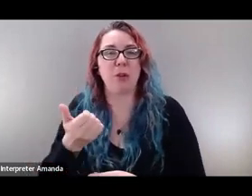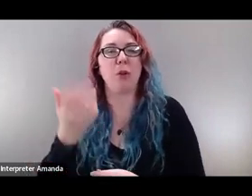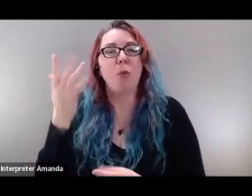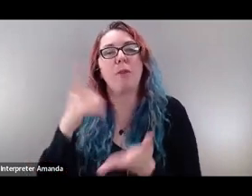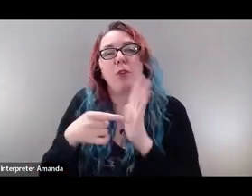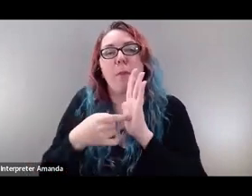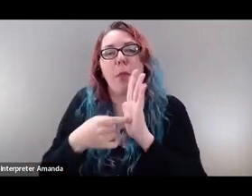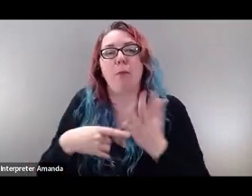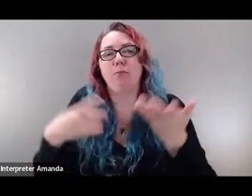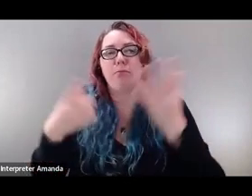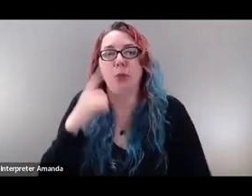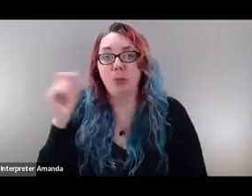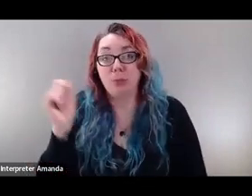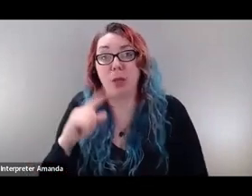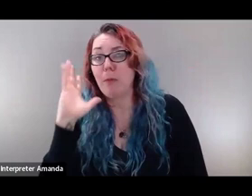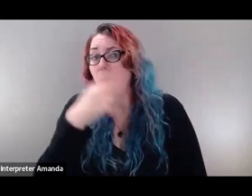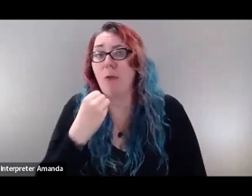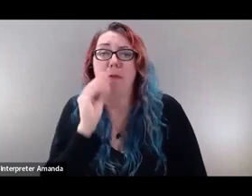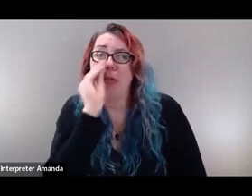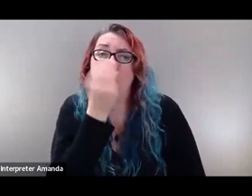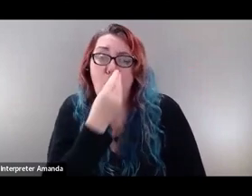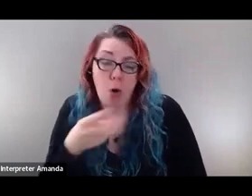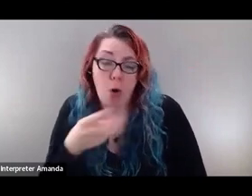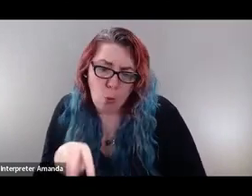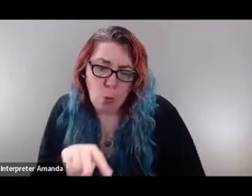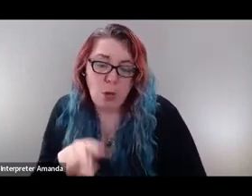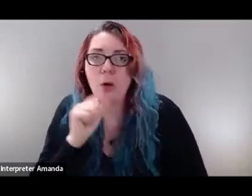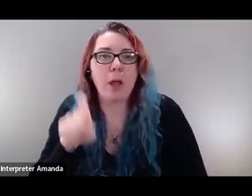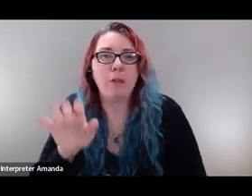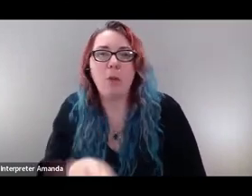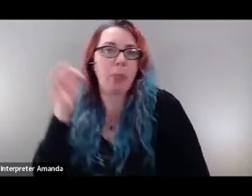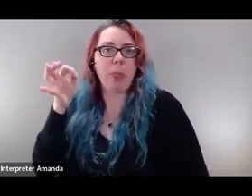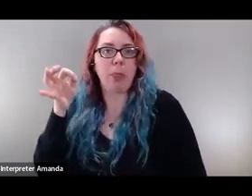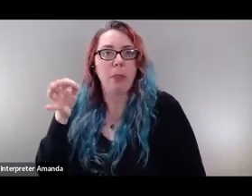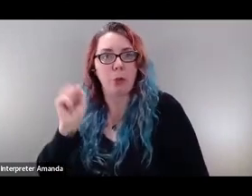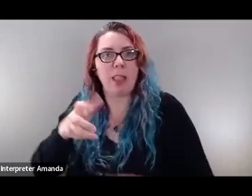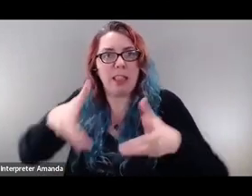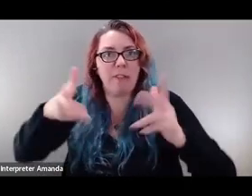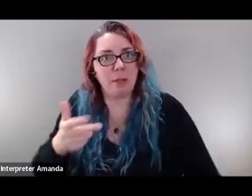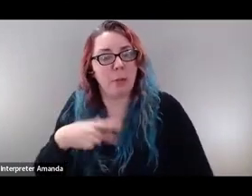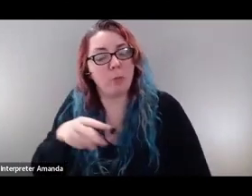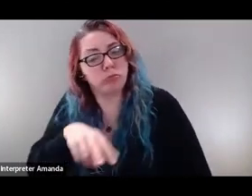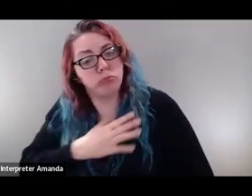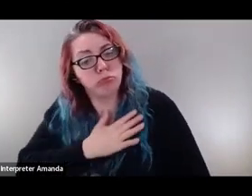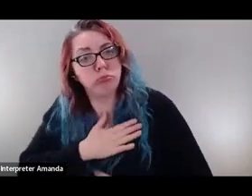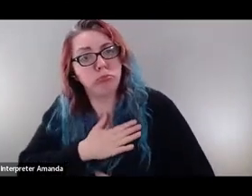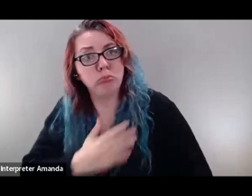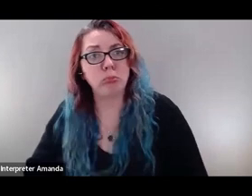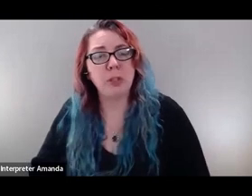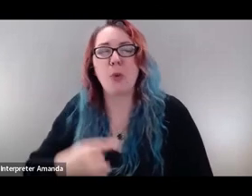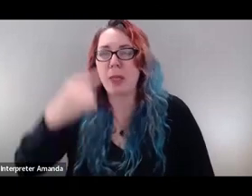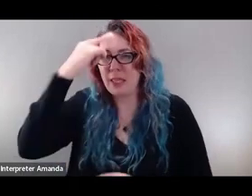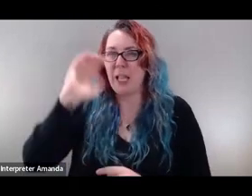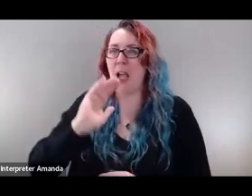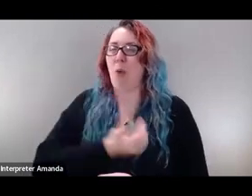I think that part of that gets to the roots in terms of like how we are allowed to expand in it, our